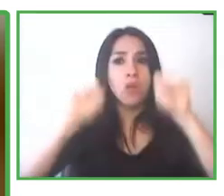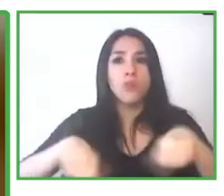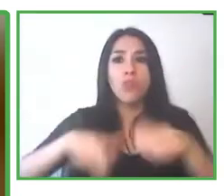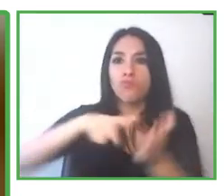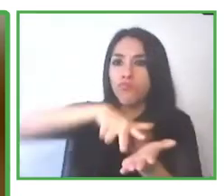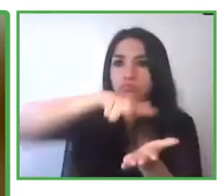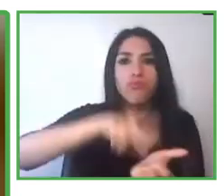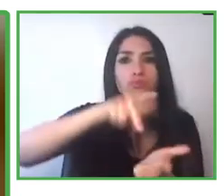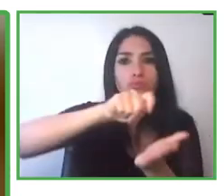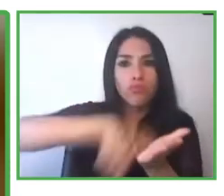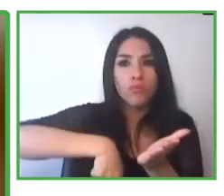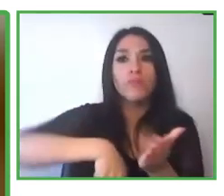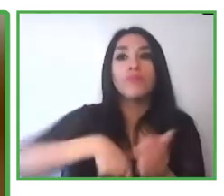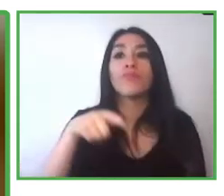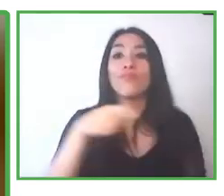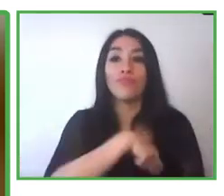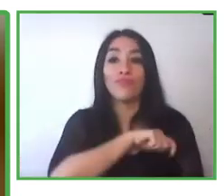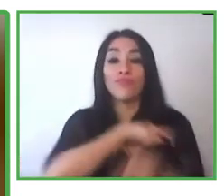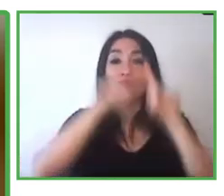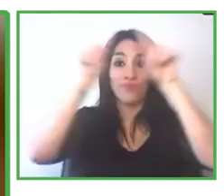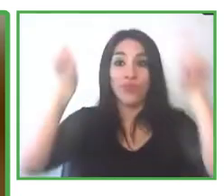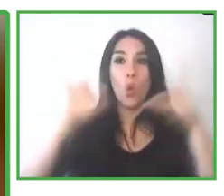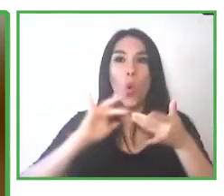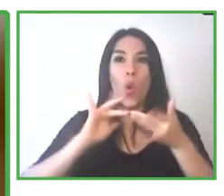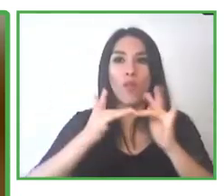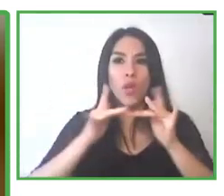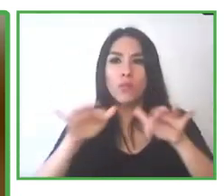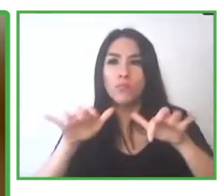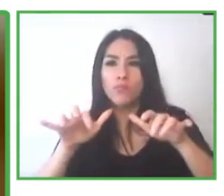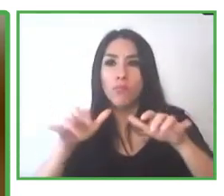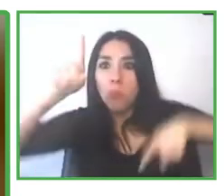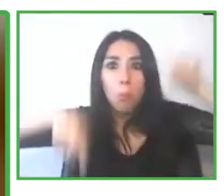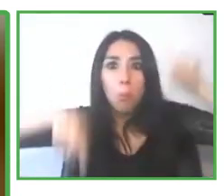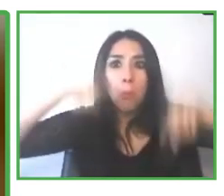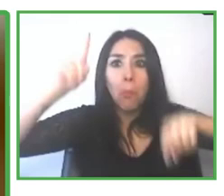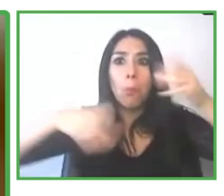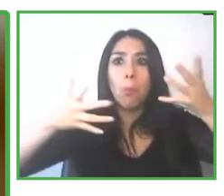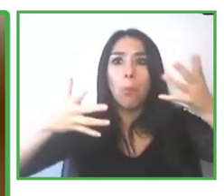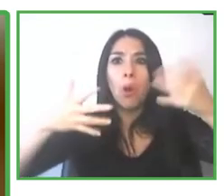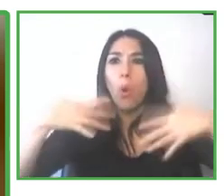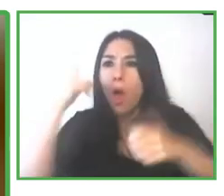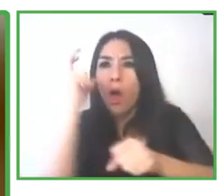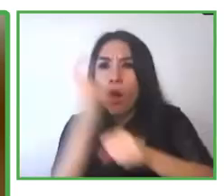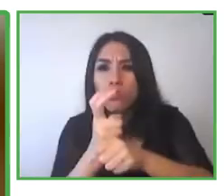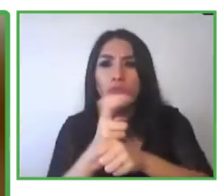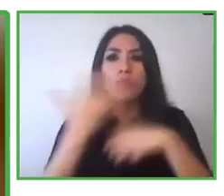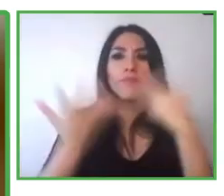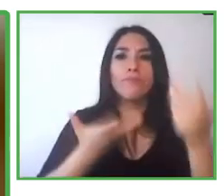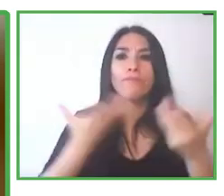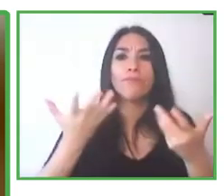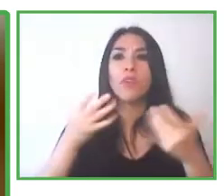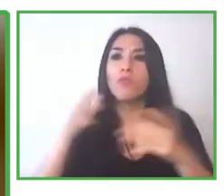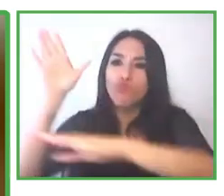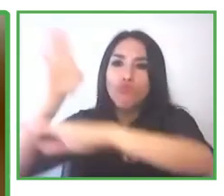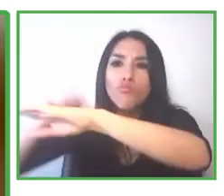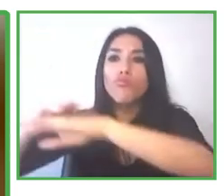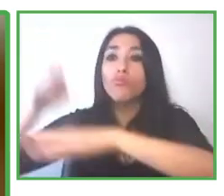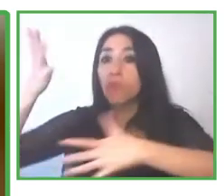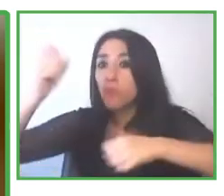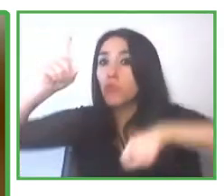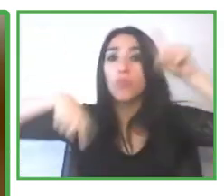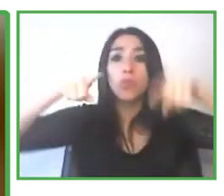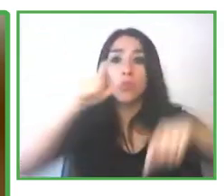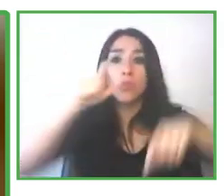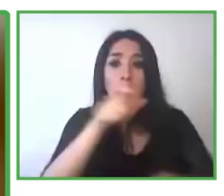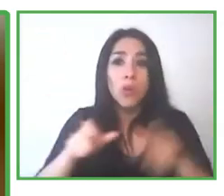when after the platform is impossible for us to reach certain aspects. So all